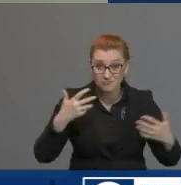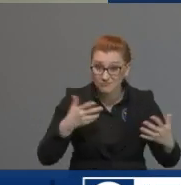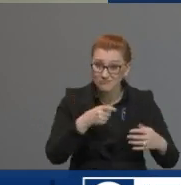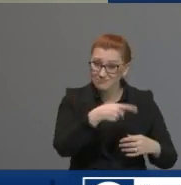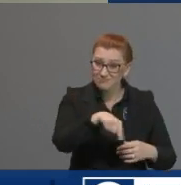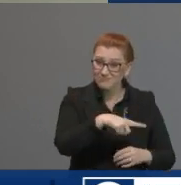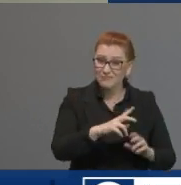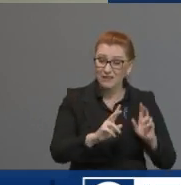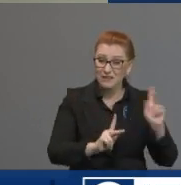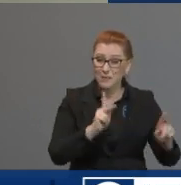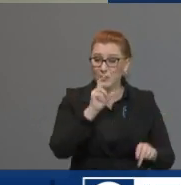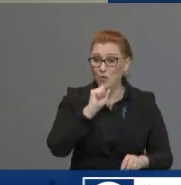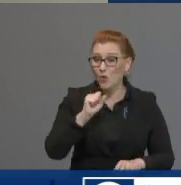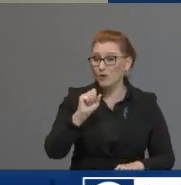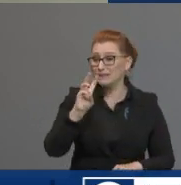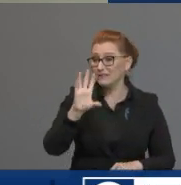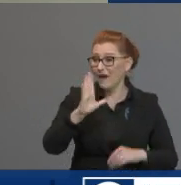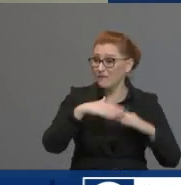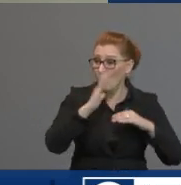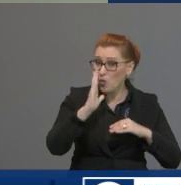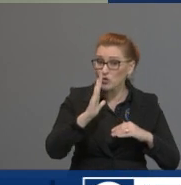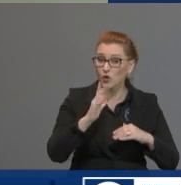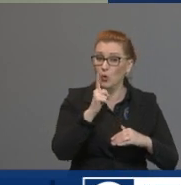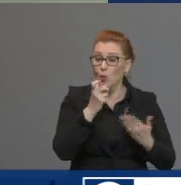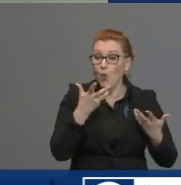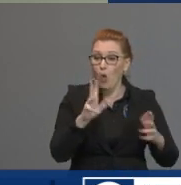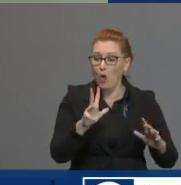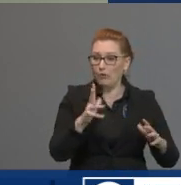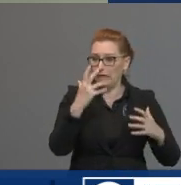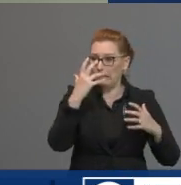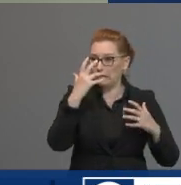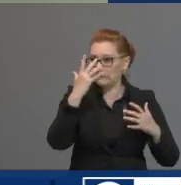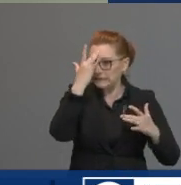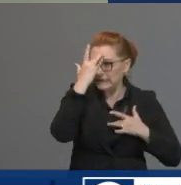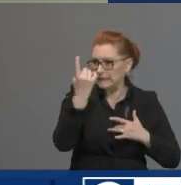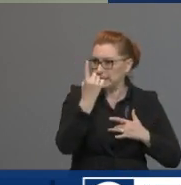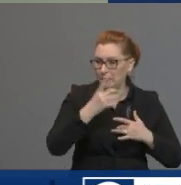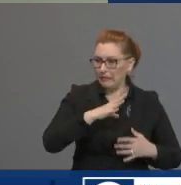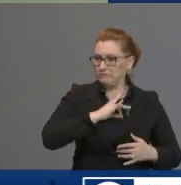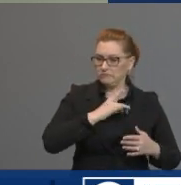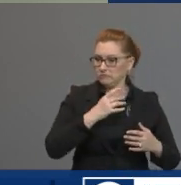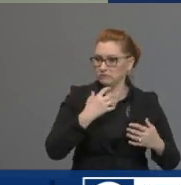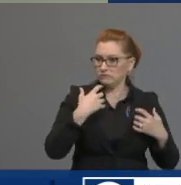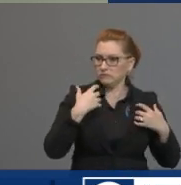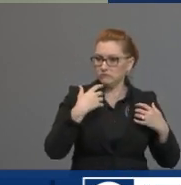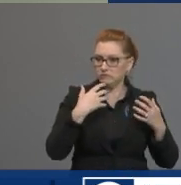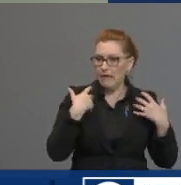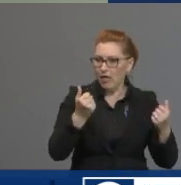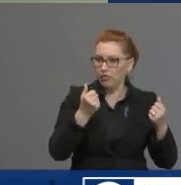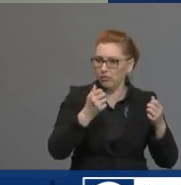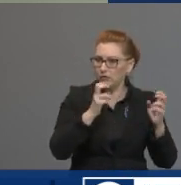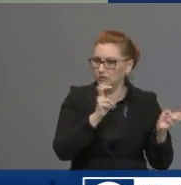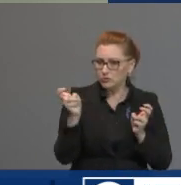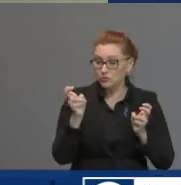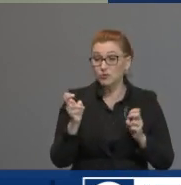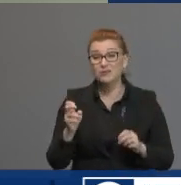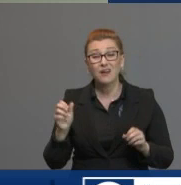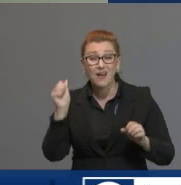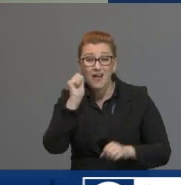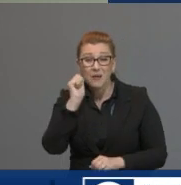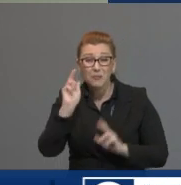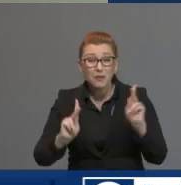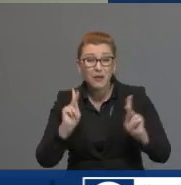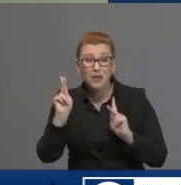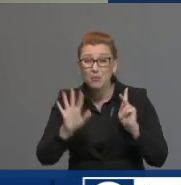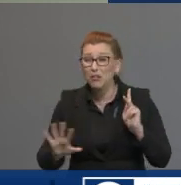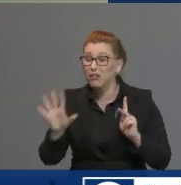our population 65 and older with an underlying health condition. Arizonans have sacrificed